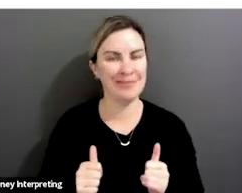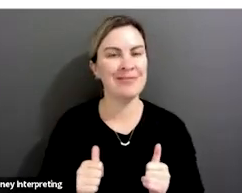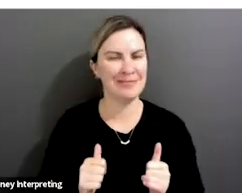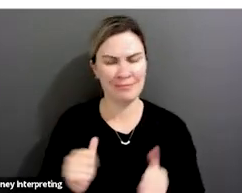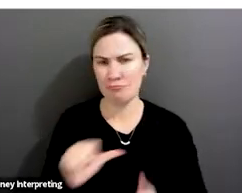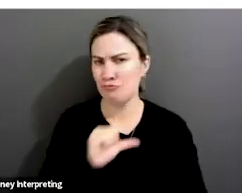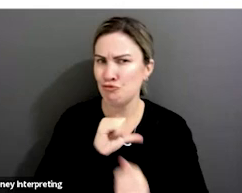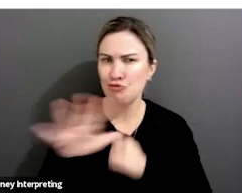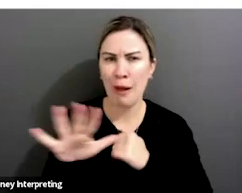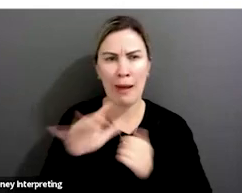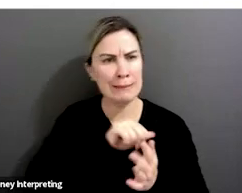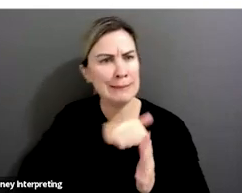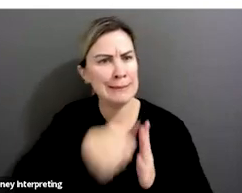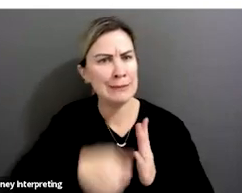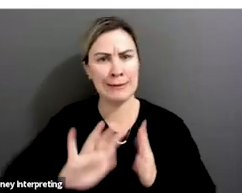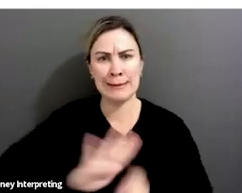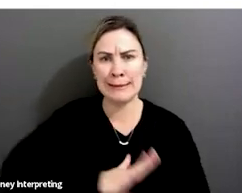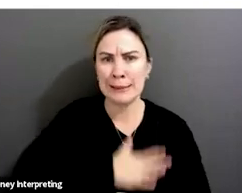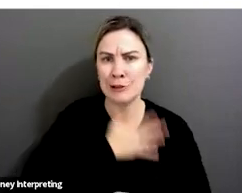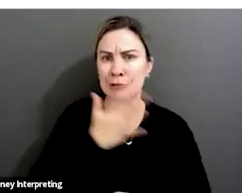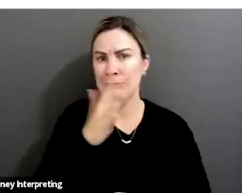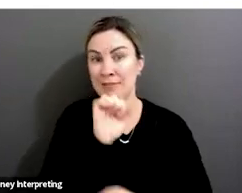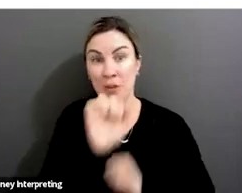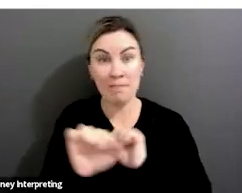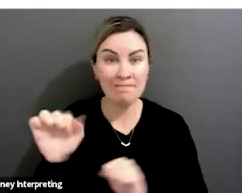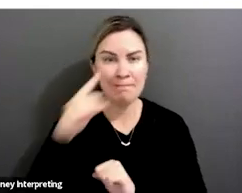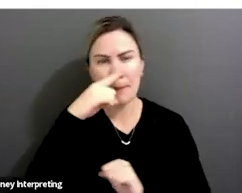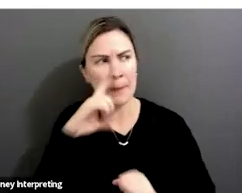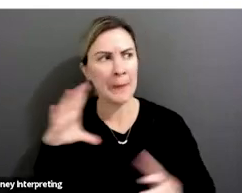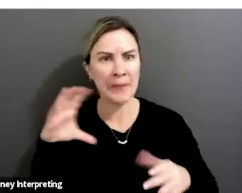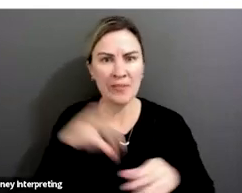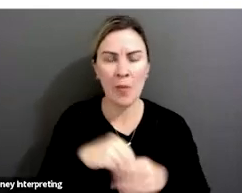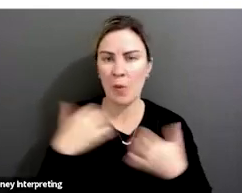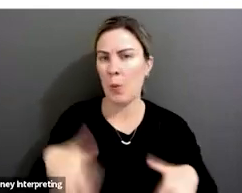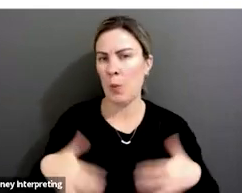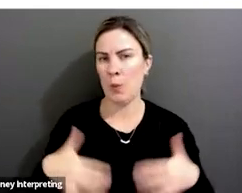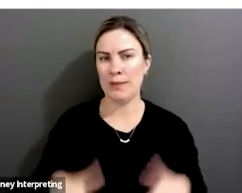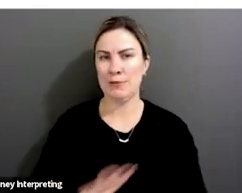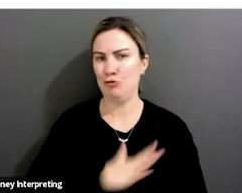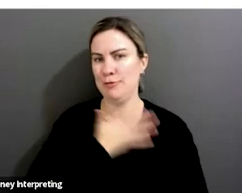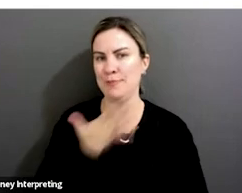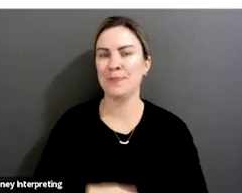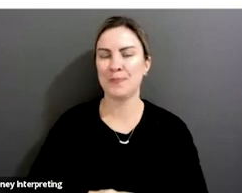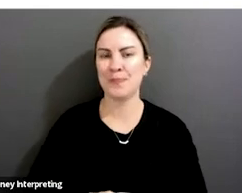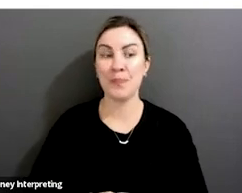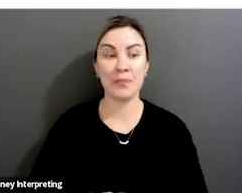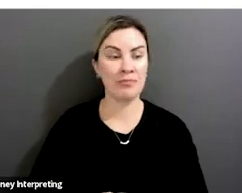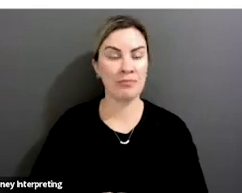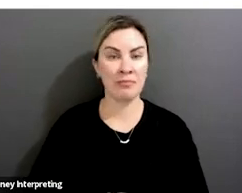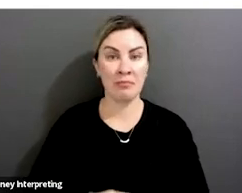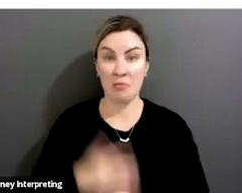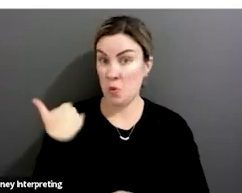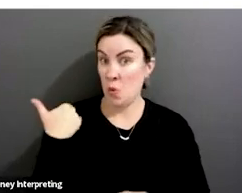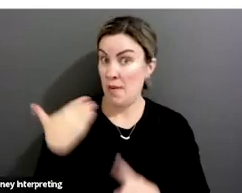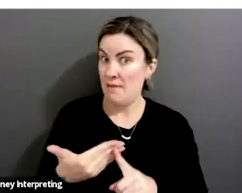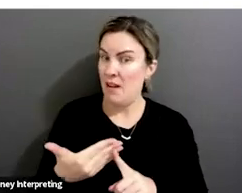with lots of interest from all of you and from others. So far, the series has showcased research that the Collaborating